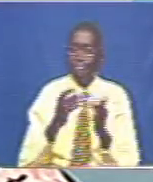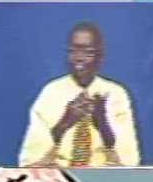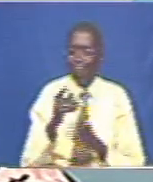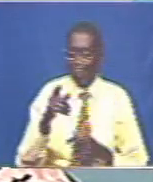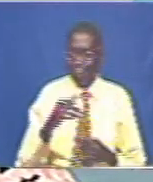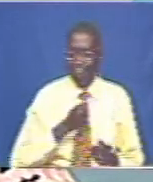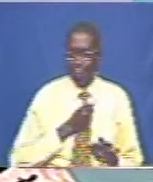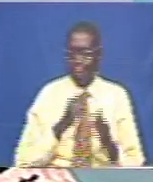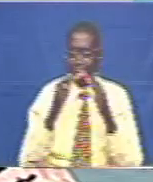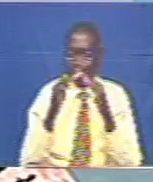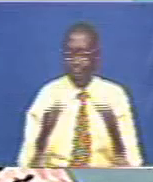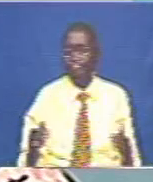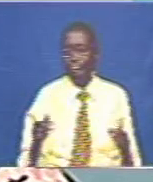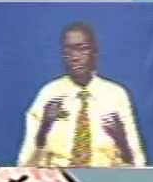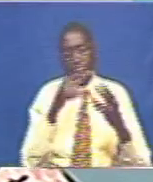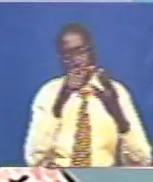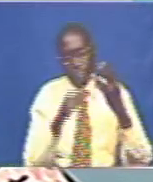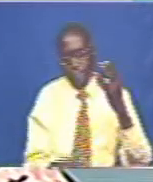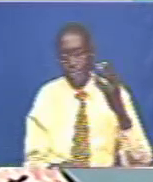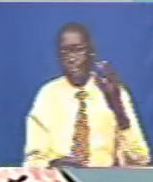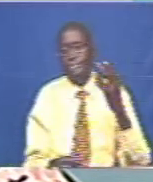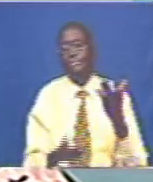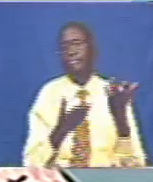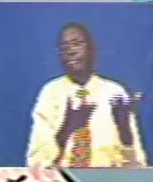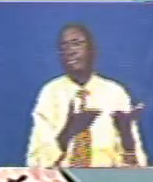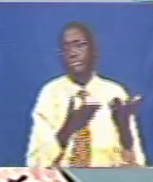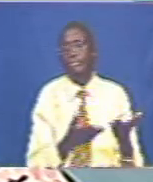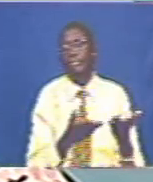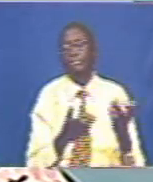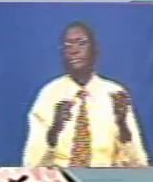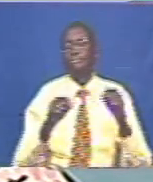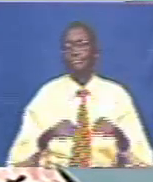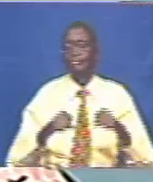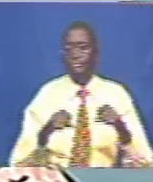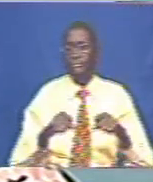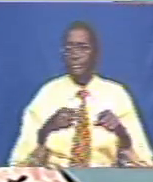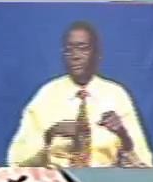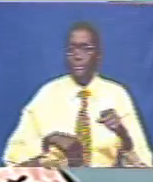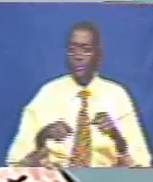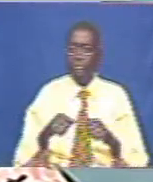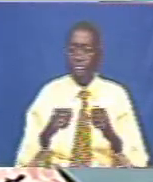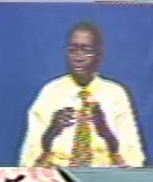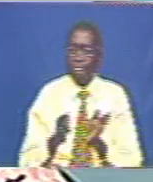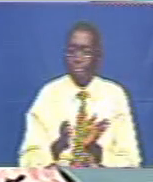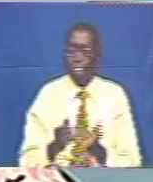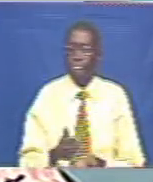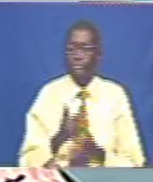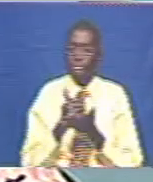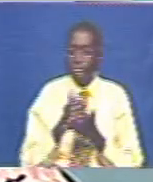house. So all this is addressing the affordable housing. Mm-hmm. We are also part of the committee that is helping the